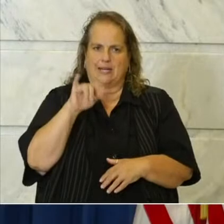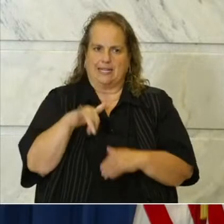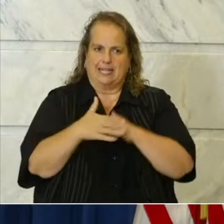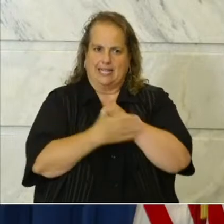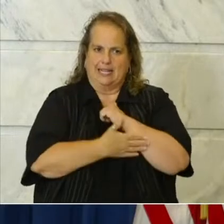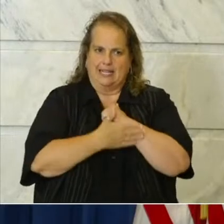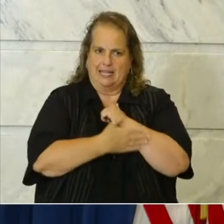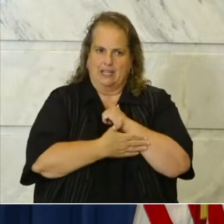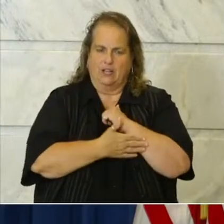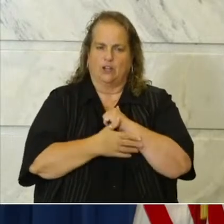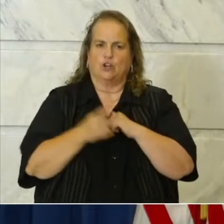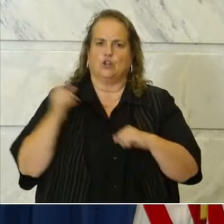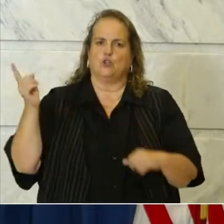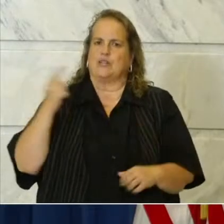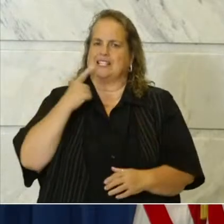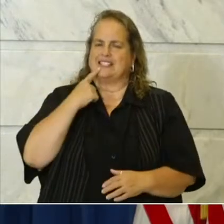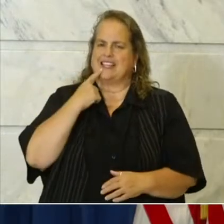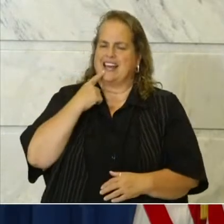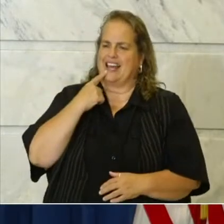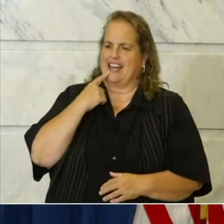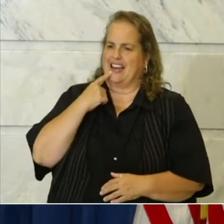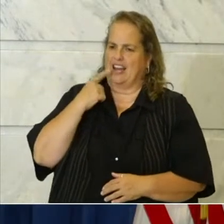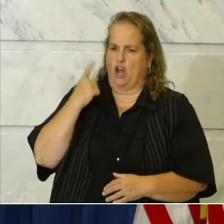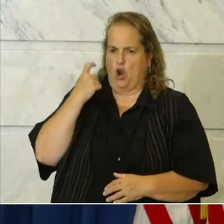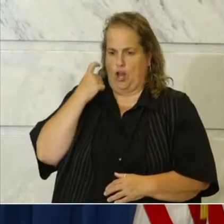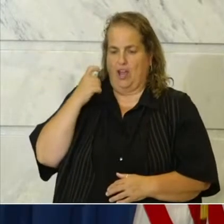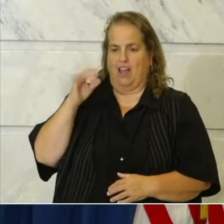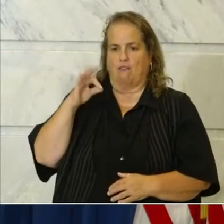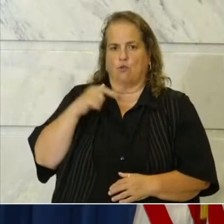a targeted basis, basically on